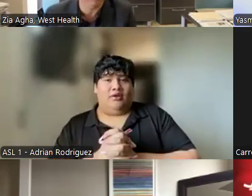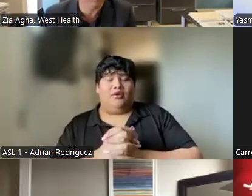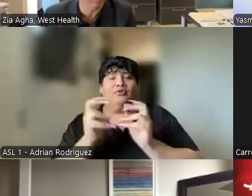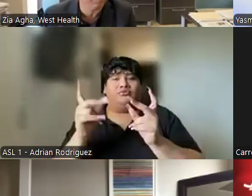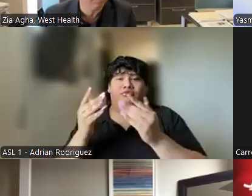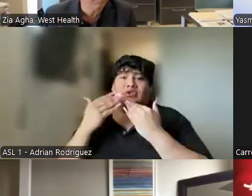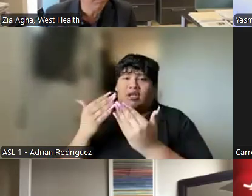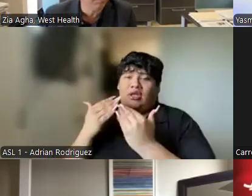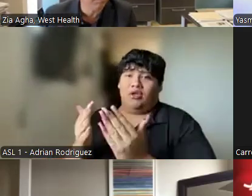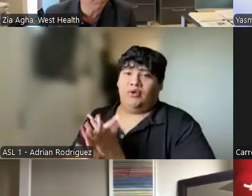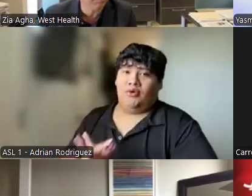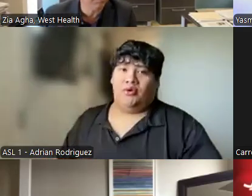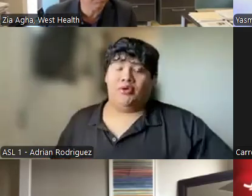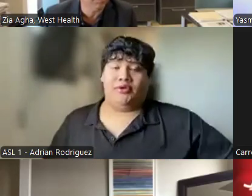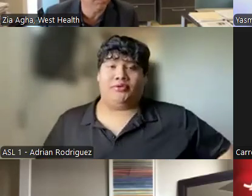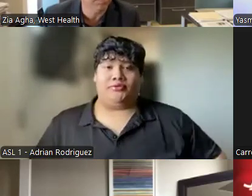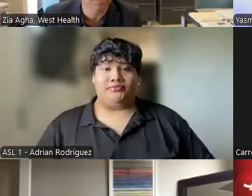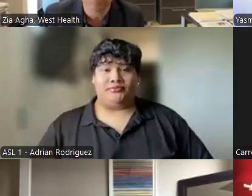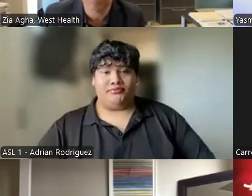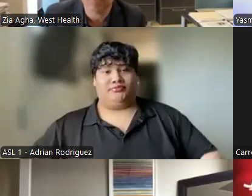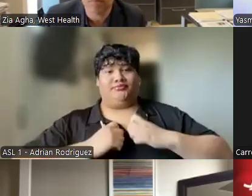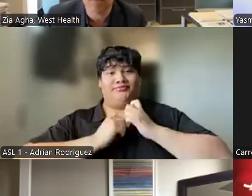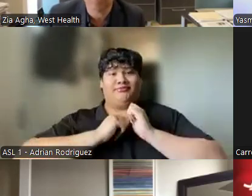you. Go ahead, Yasmin. See your hand up.